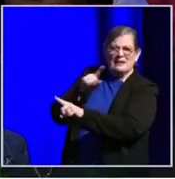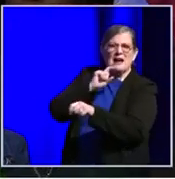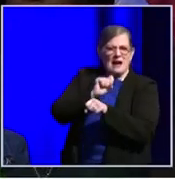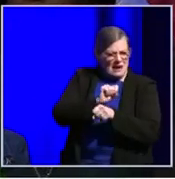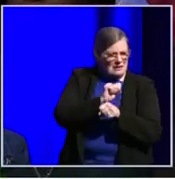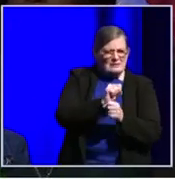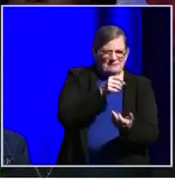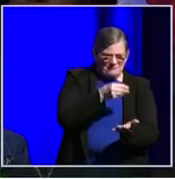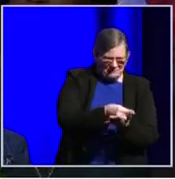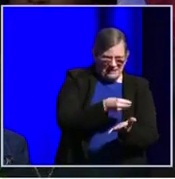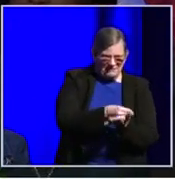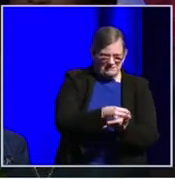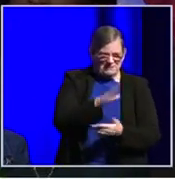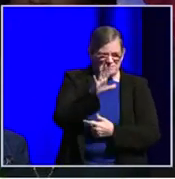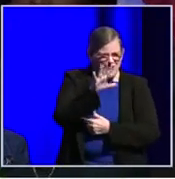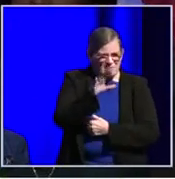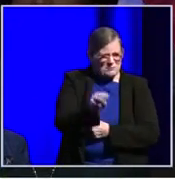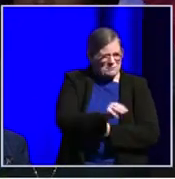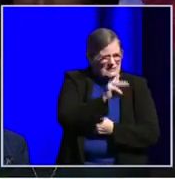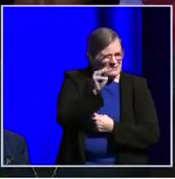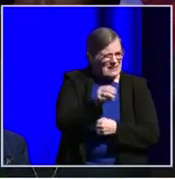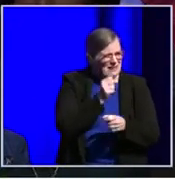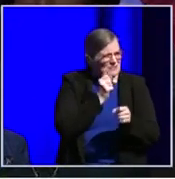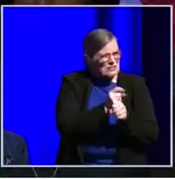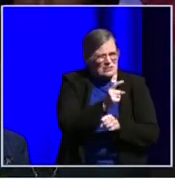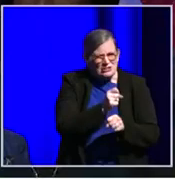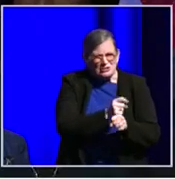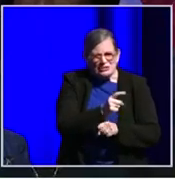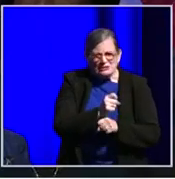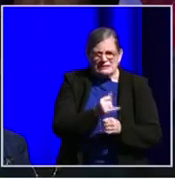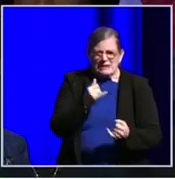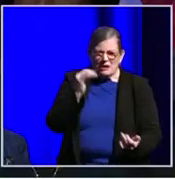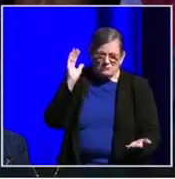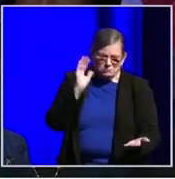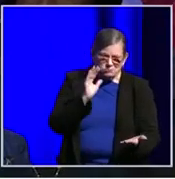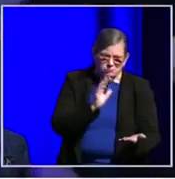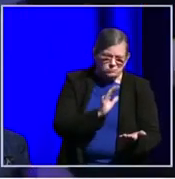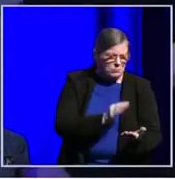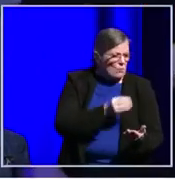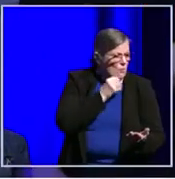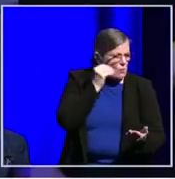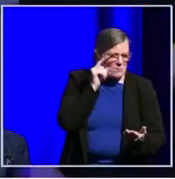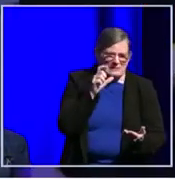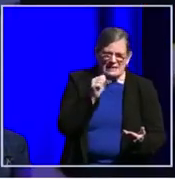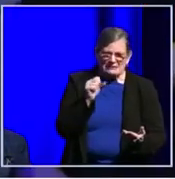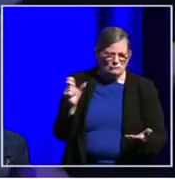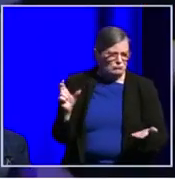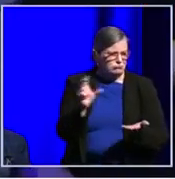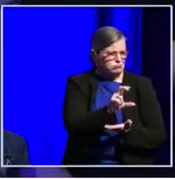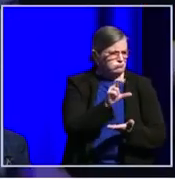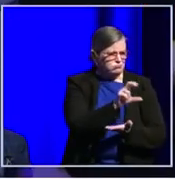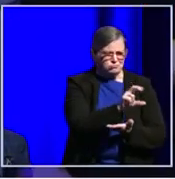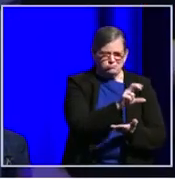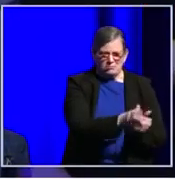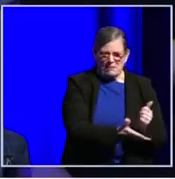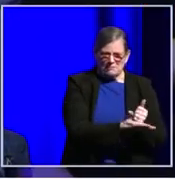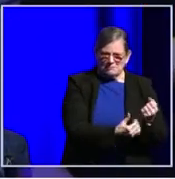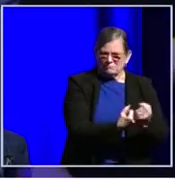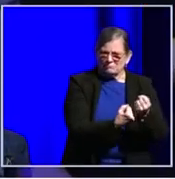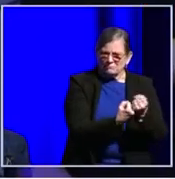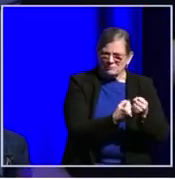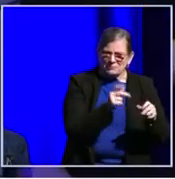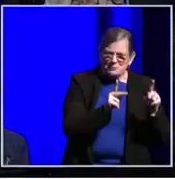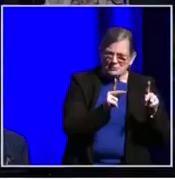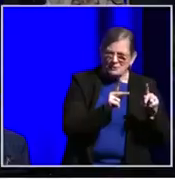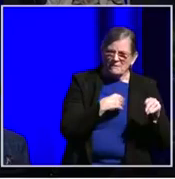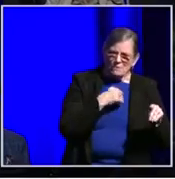of people. Thousands of people who will have their own place to call home after living on the streets for sometimes decades, who will get the health